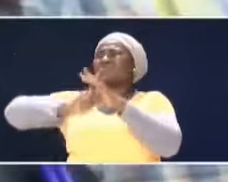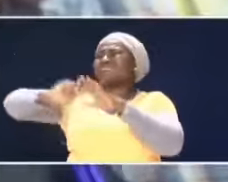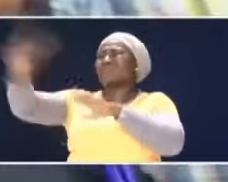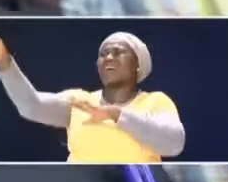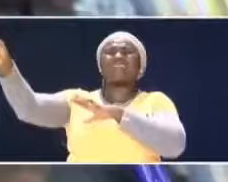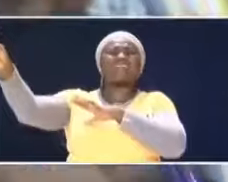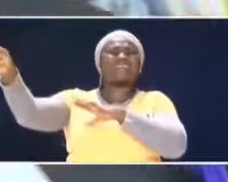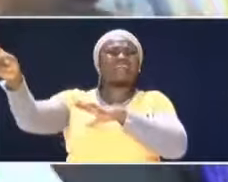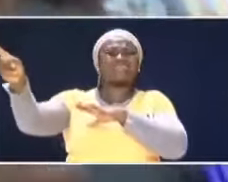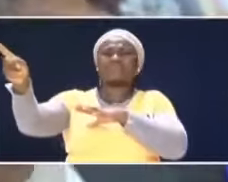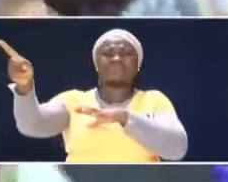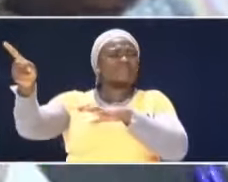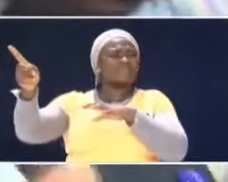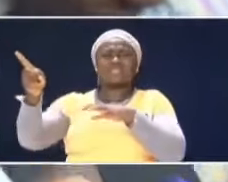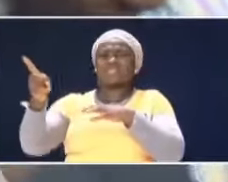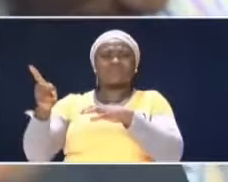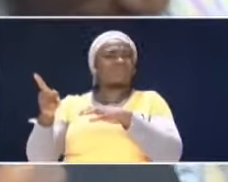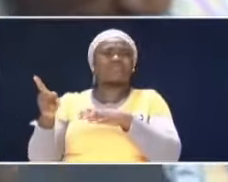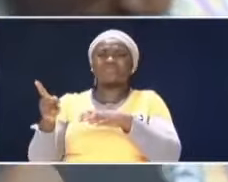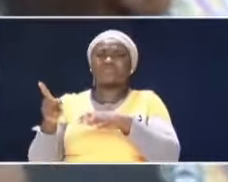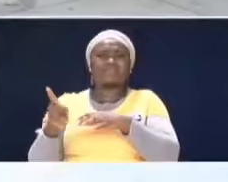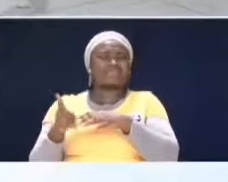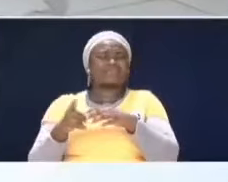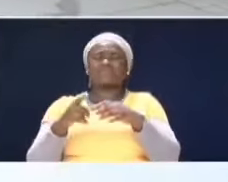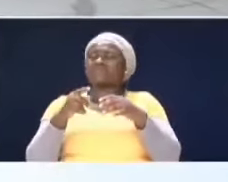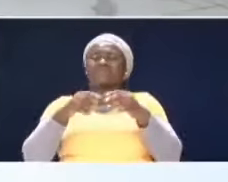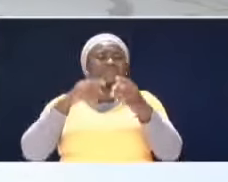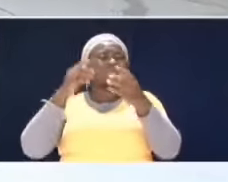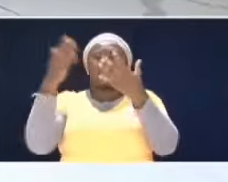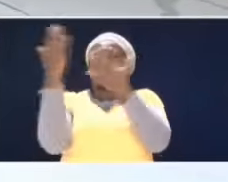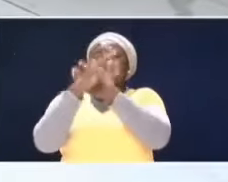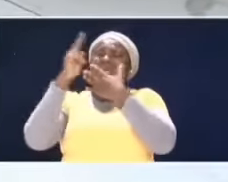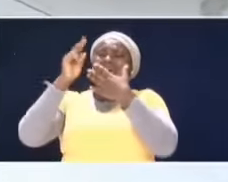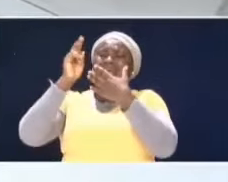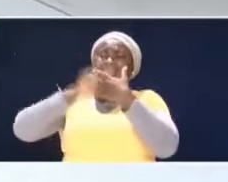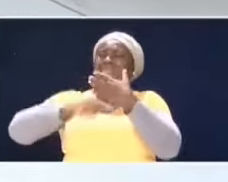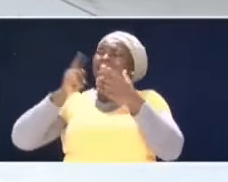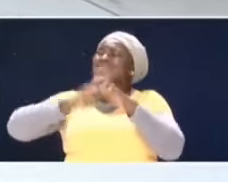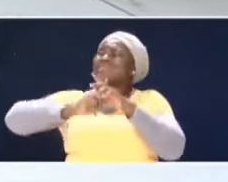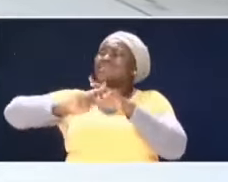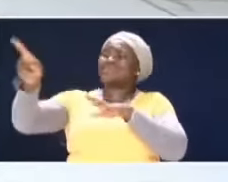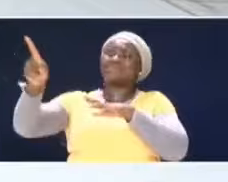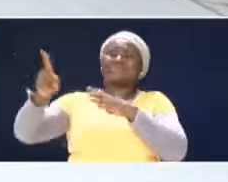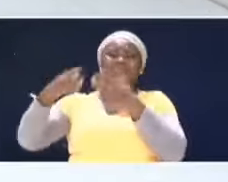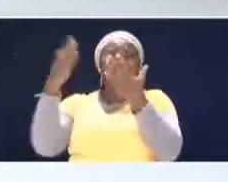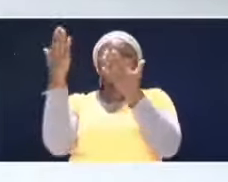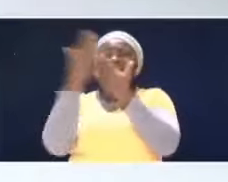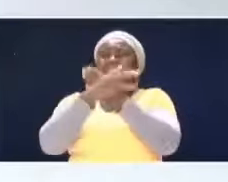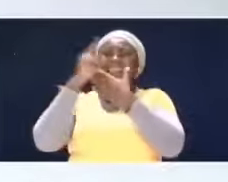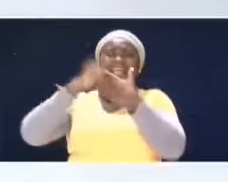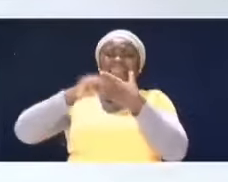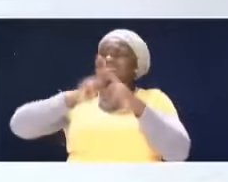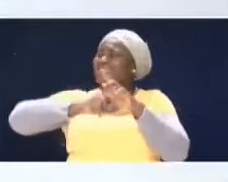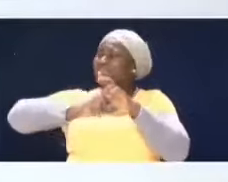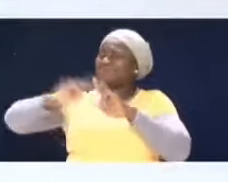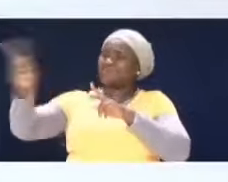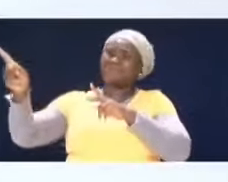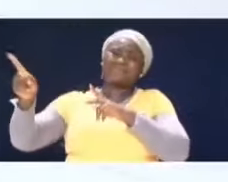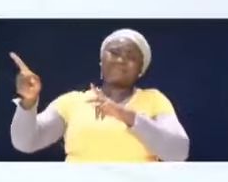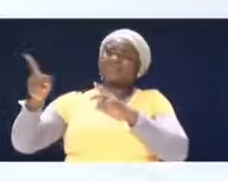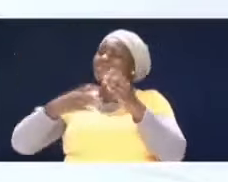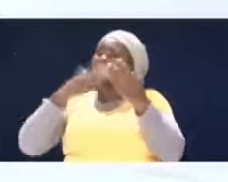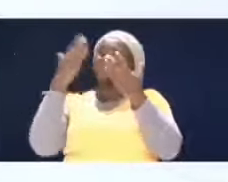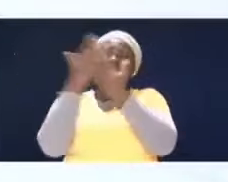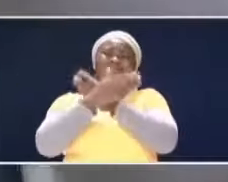Okoko Shidano Okoko Jadano Okoko Tudano